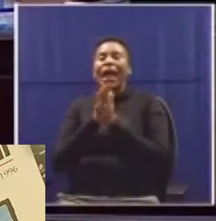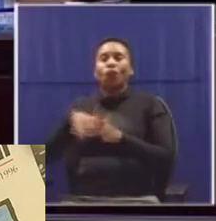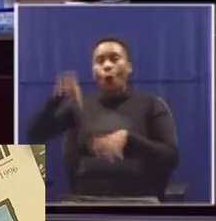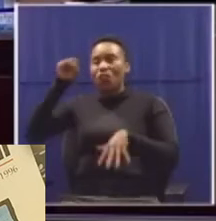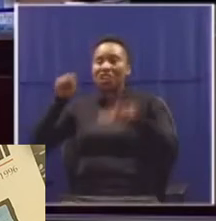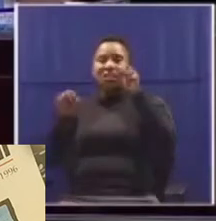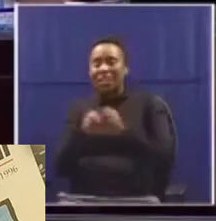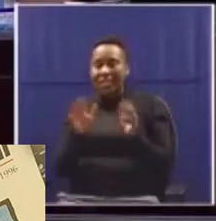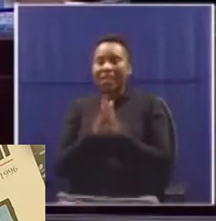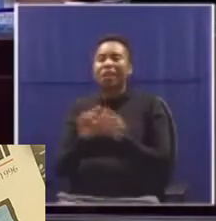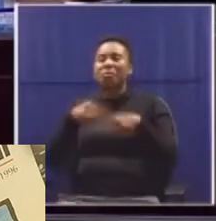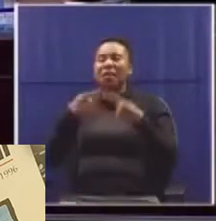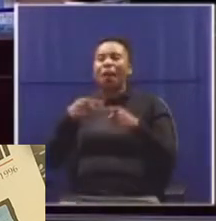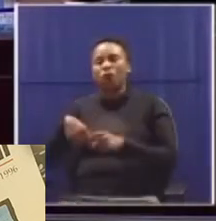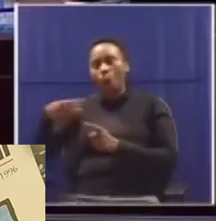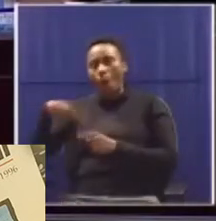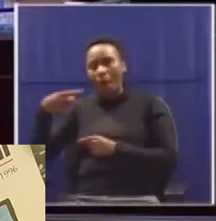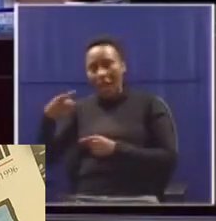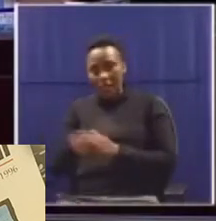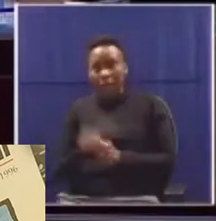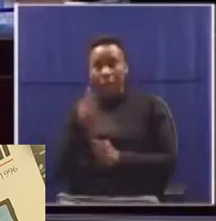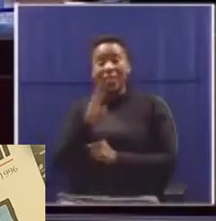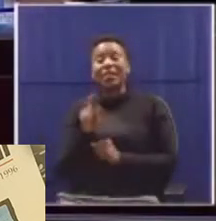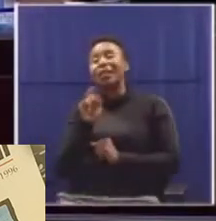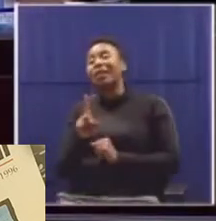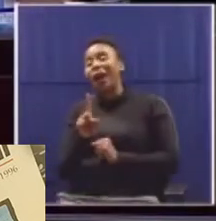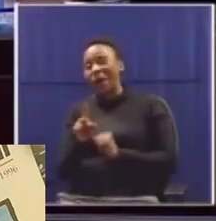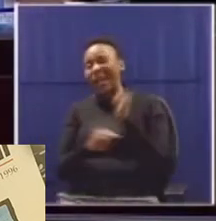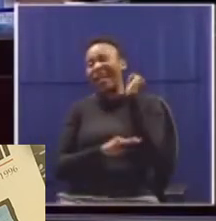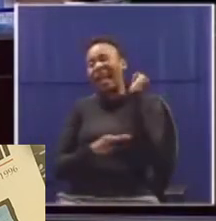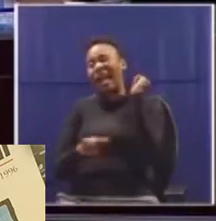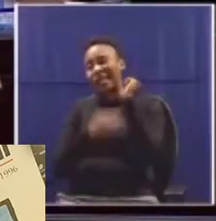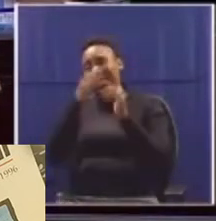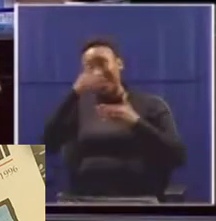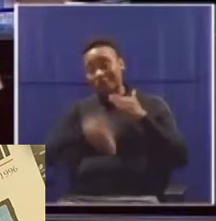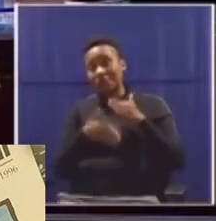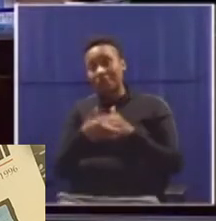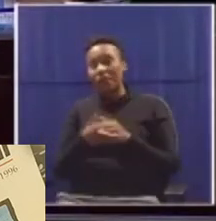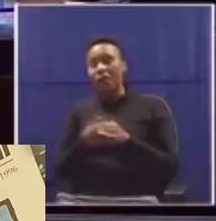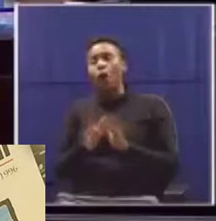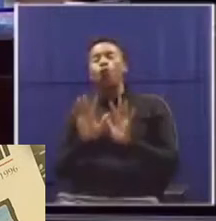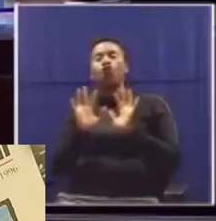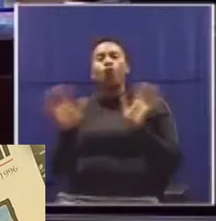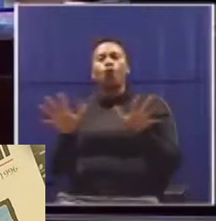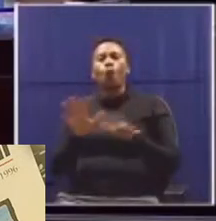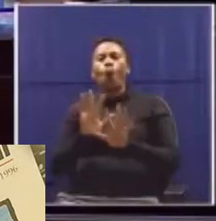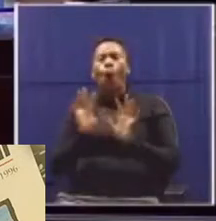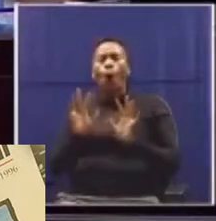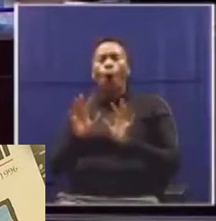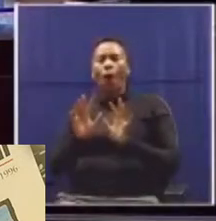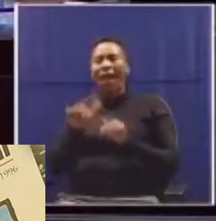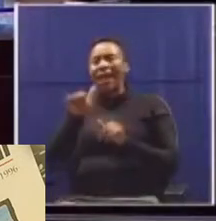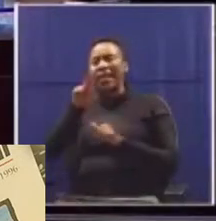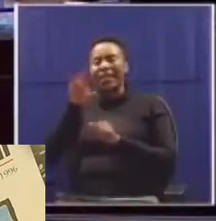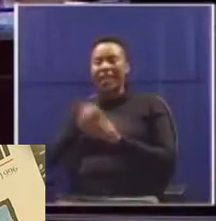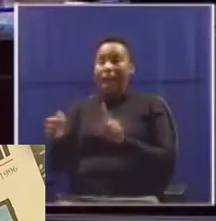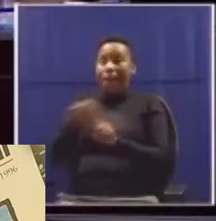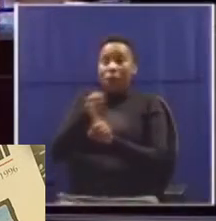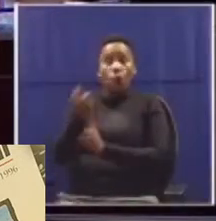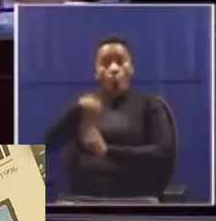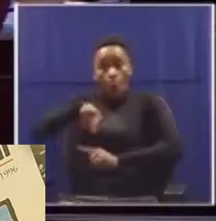appetizers see the bottom line is that not only is the ANC abusive to all of us